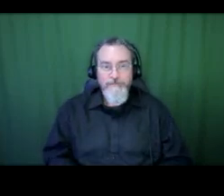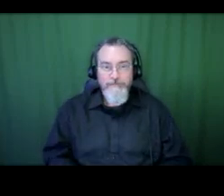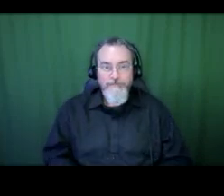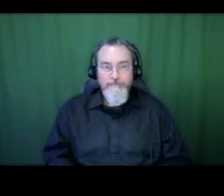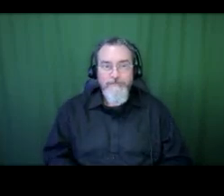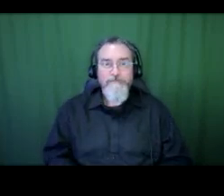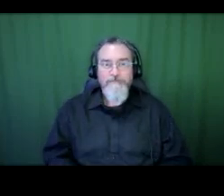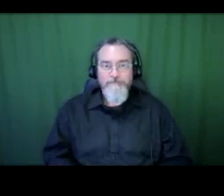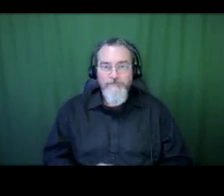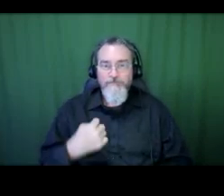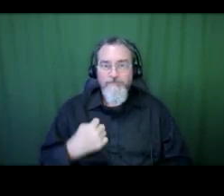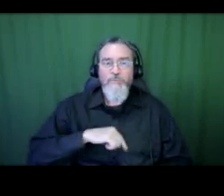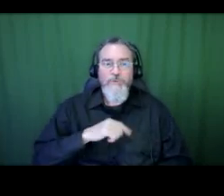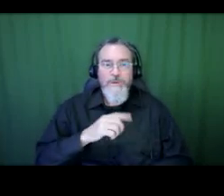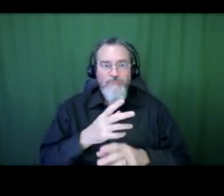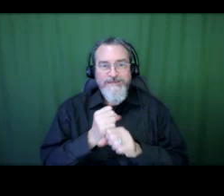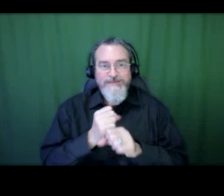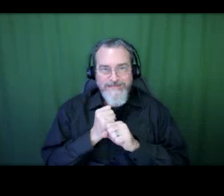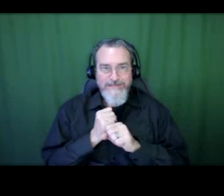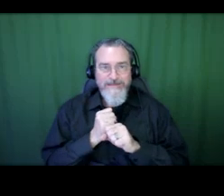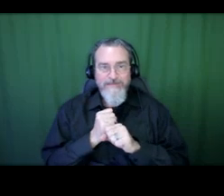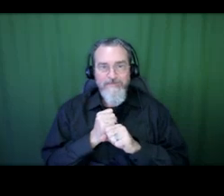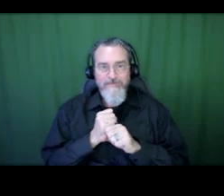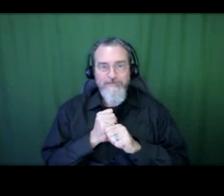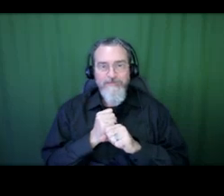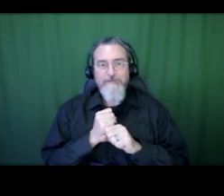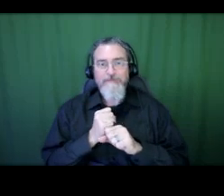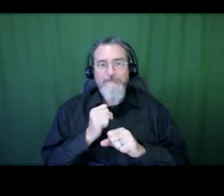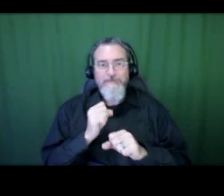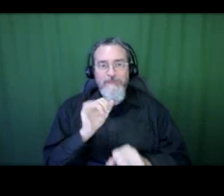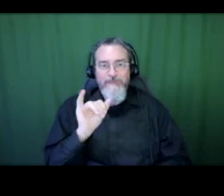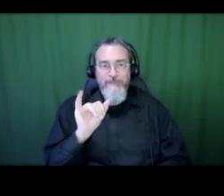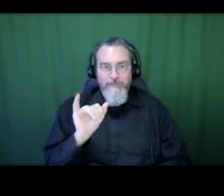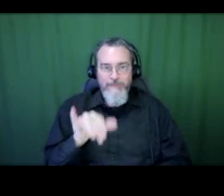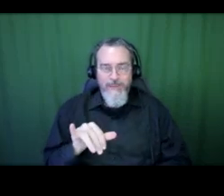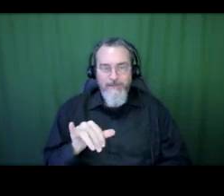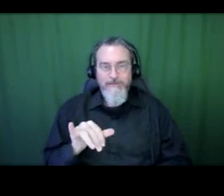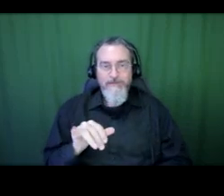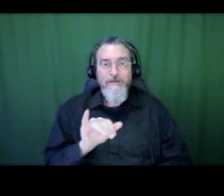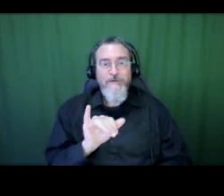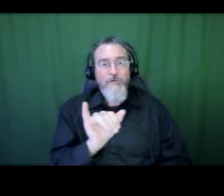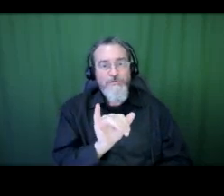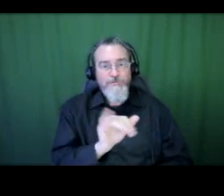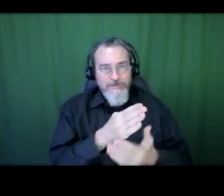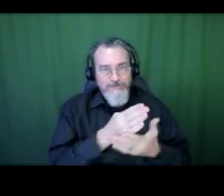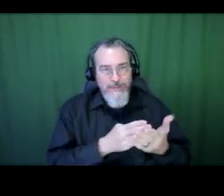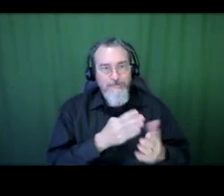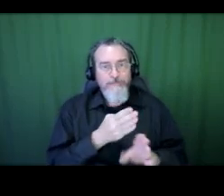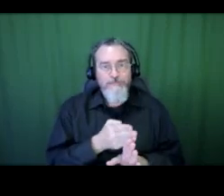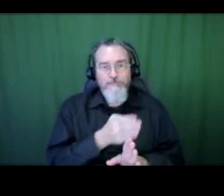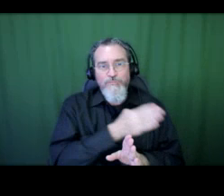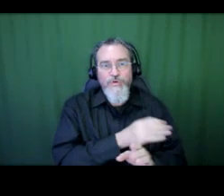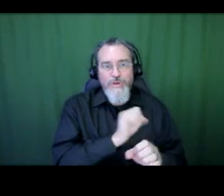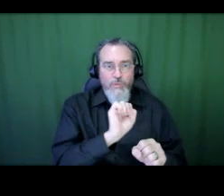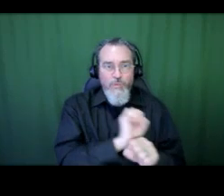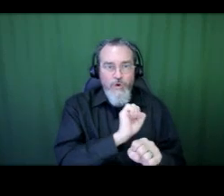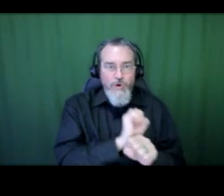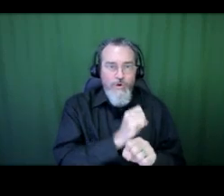acknowledgement, and we have the budget all set up. We had already been trying to do some pre-work and getting an advisory